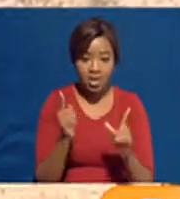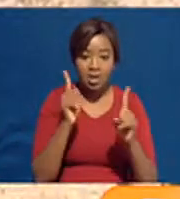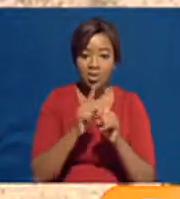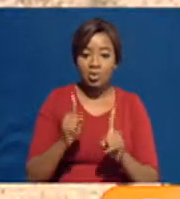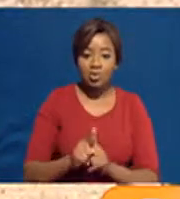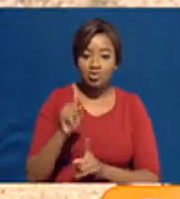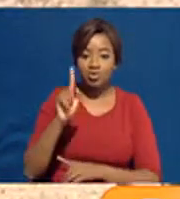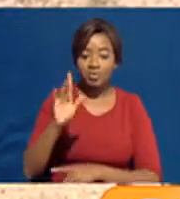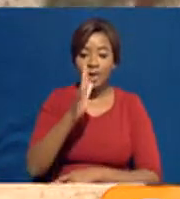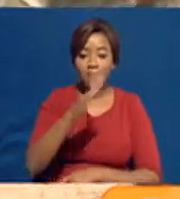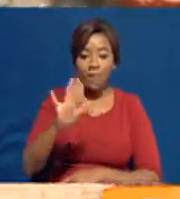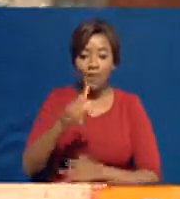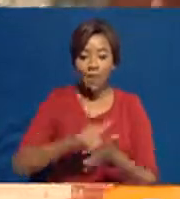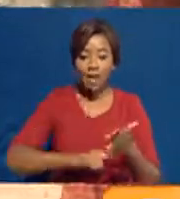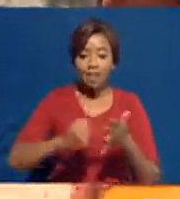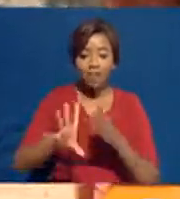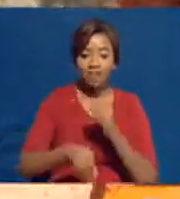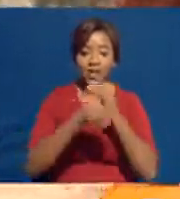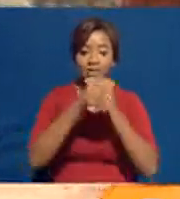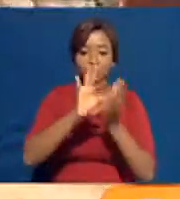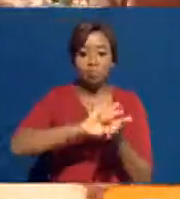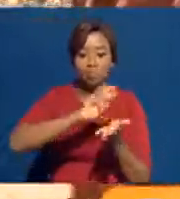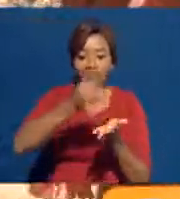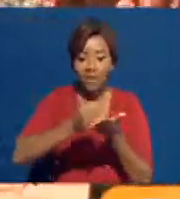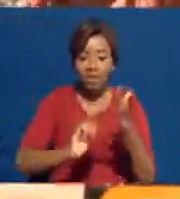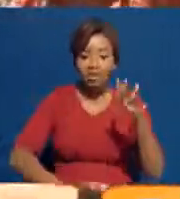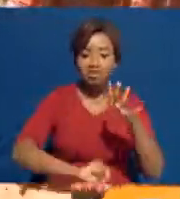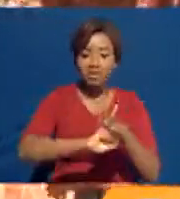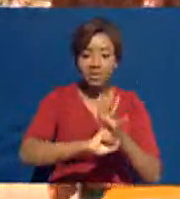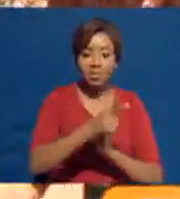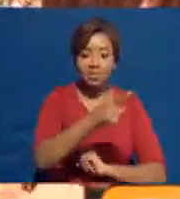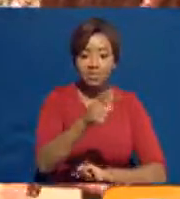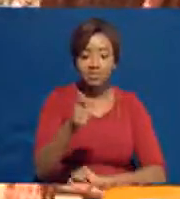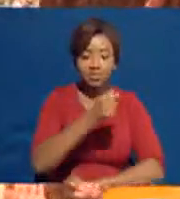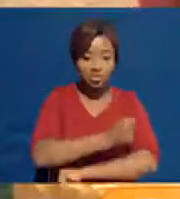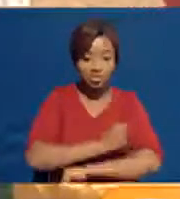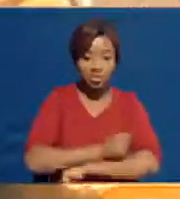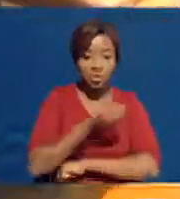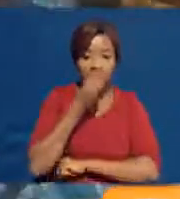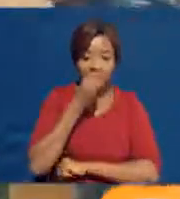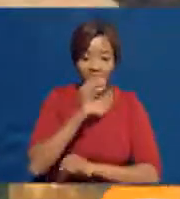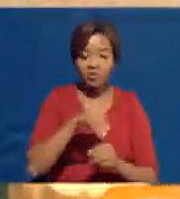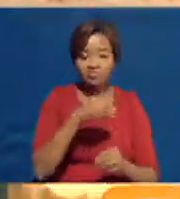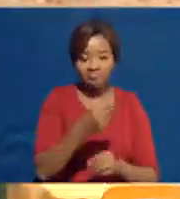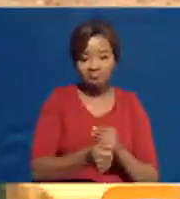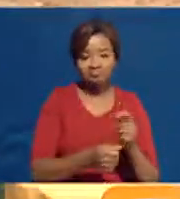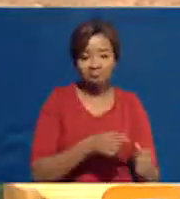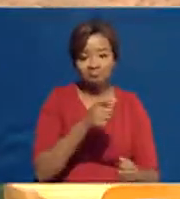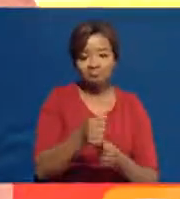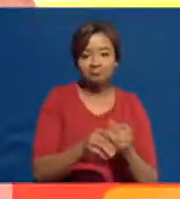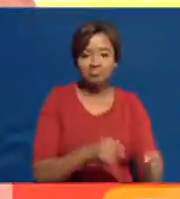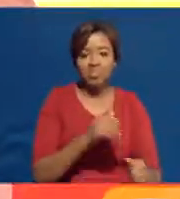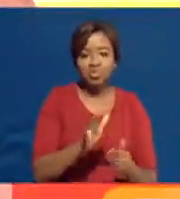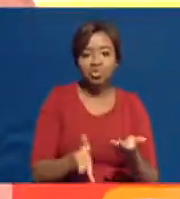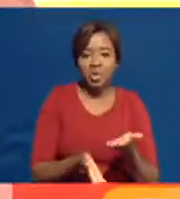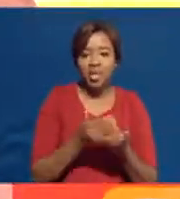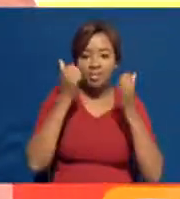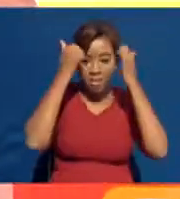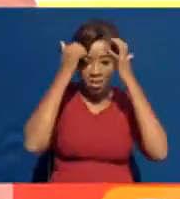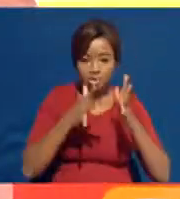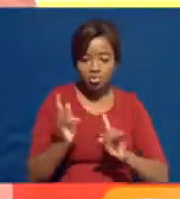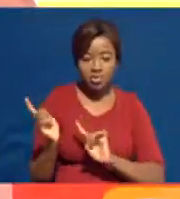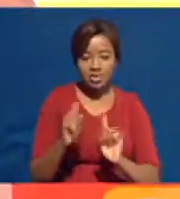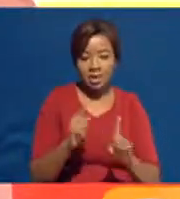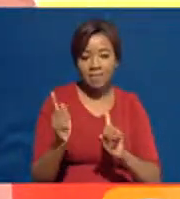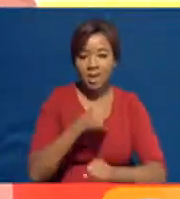additional expenditure to boost the school feeding program to ensure the current drought does not affect learners. We are going